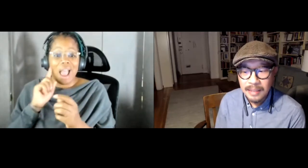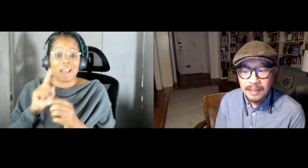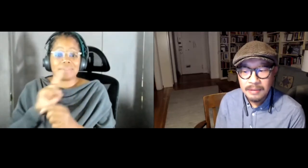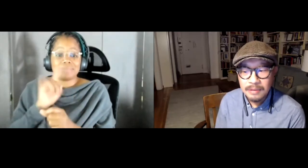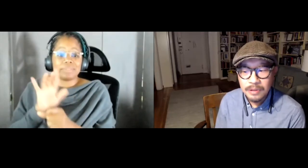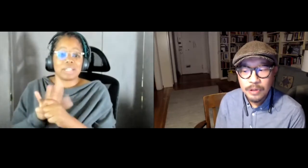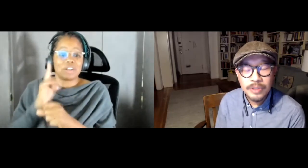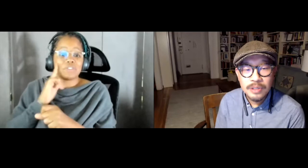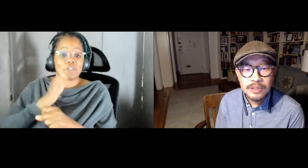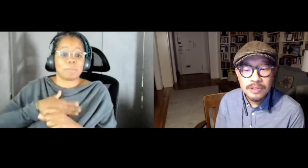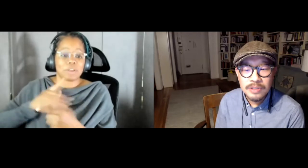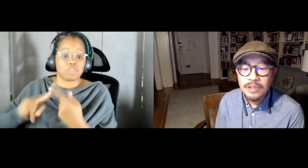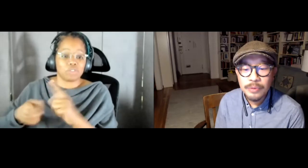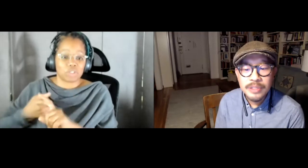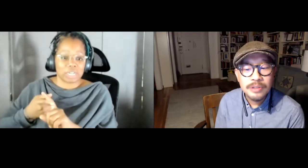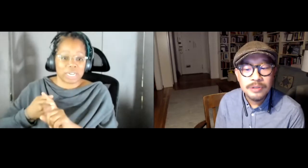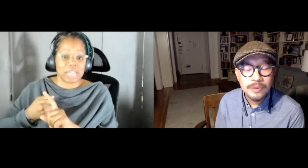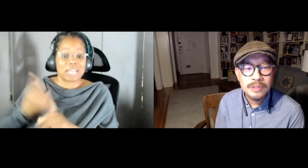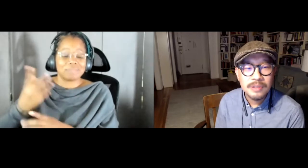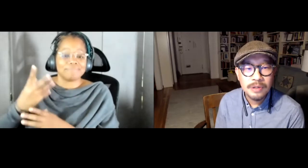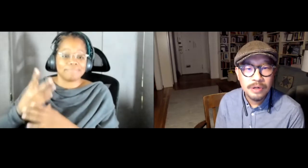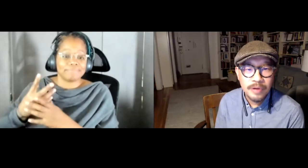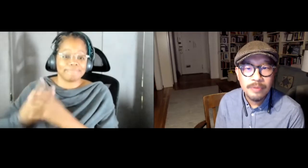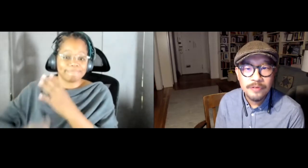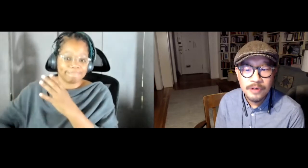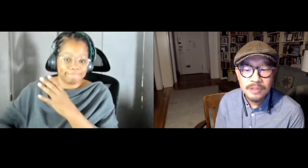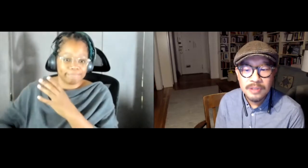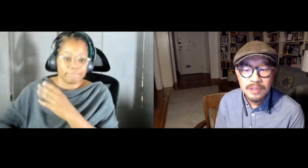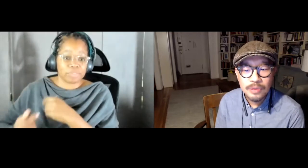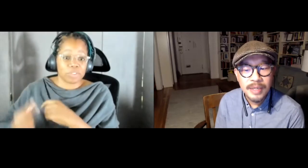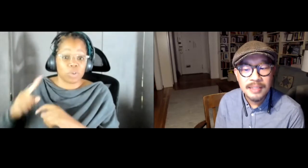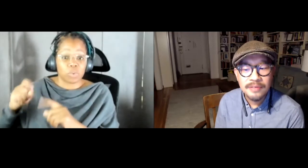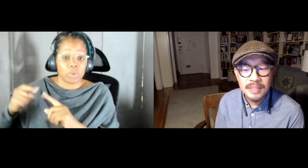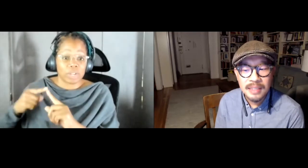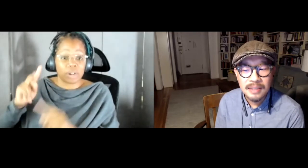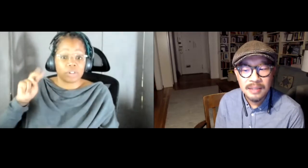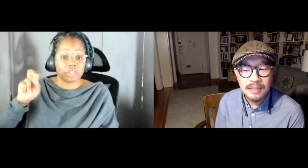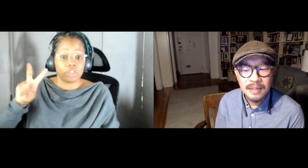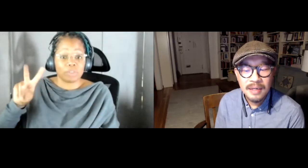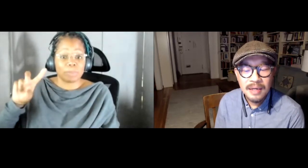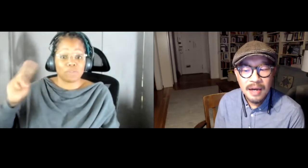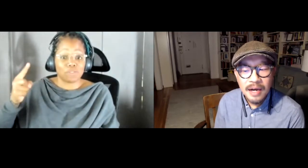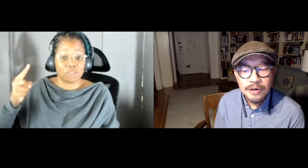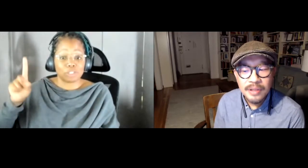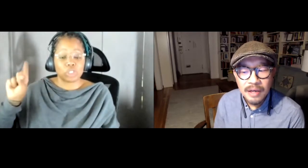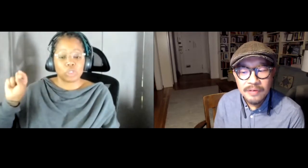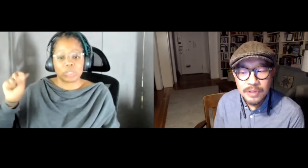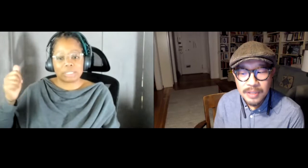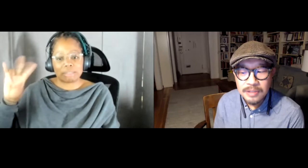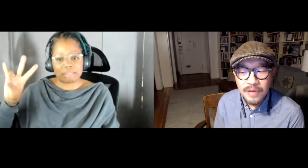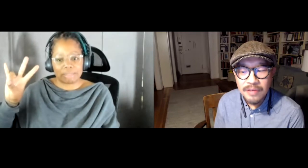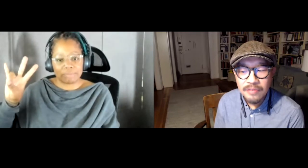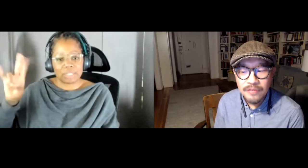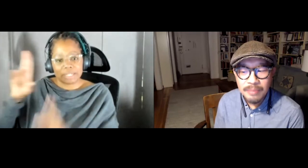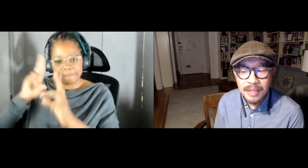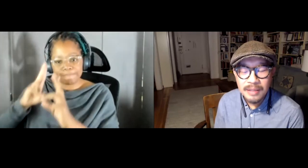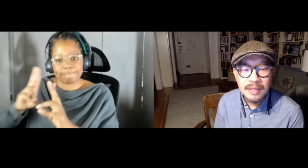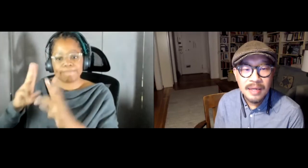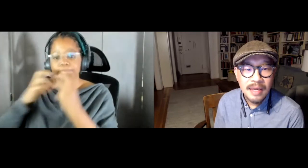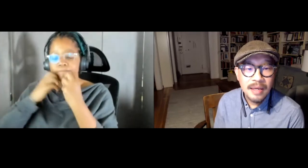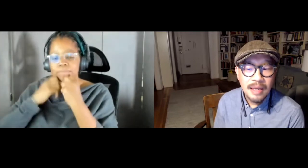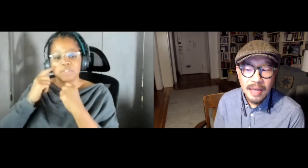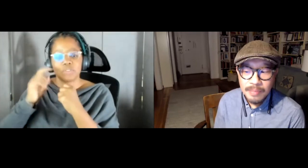Ning Lee, who returned to the original source on November 1st, 2017. Honor and love to his surviving